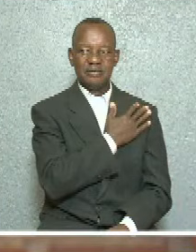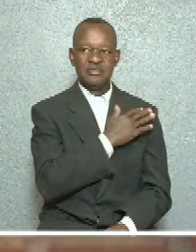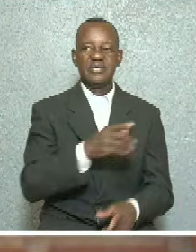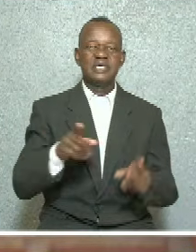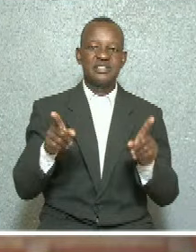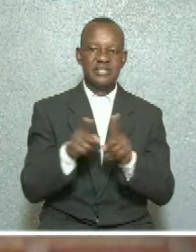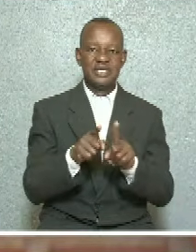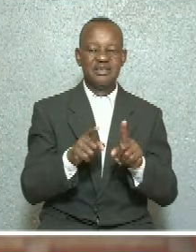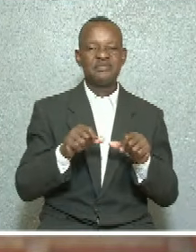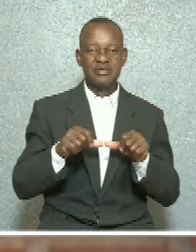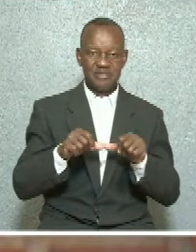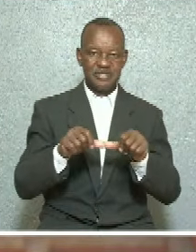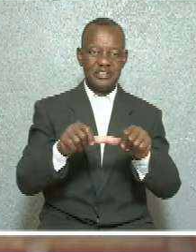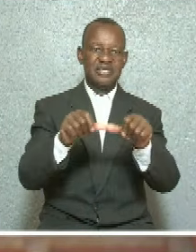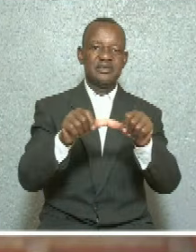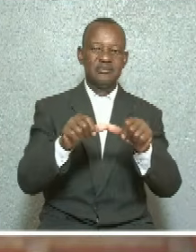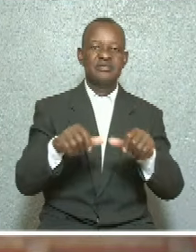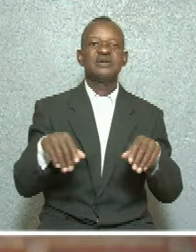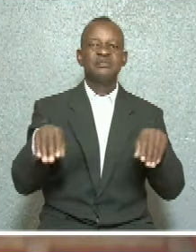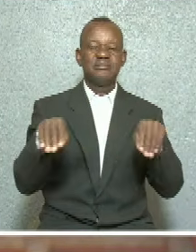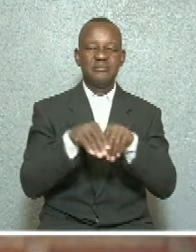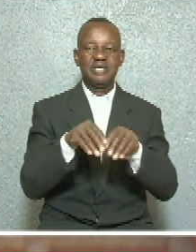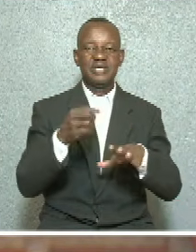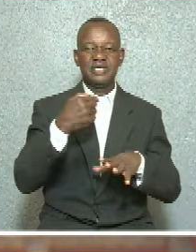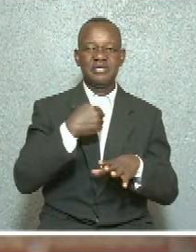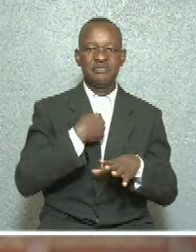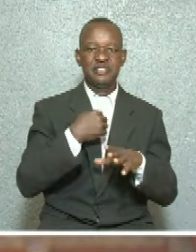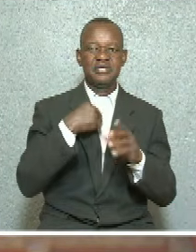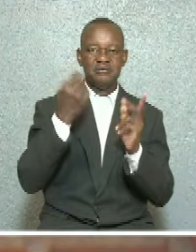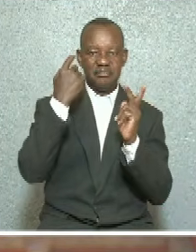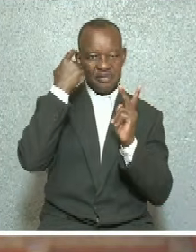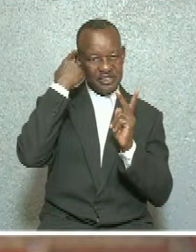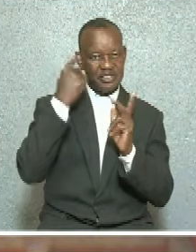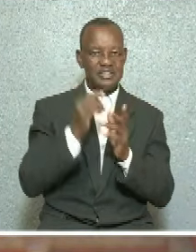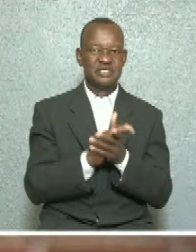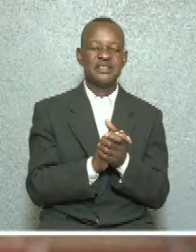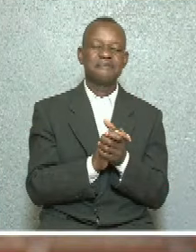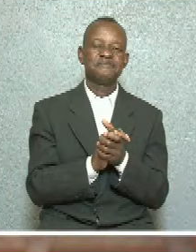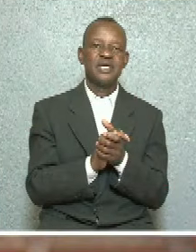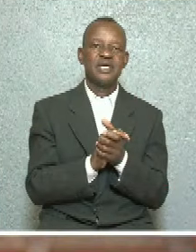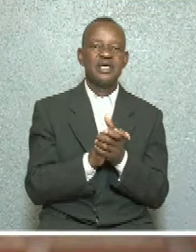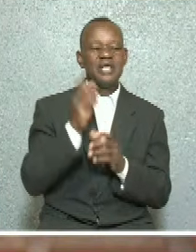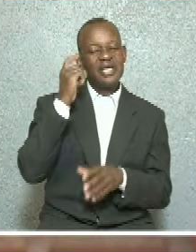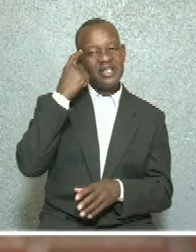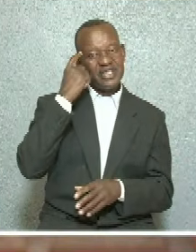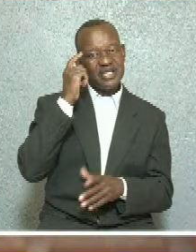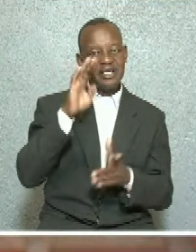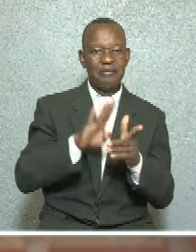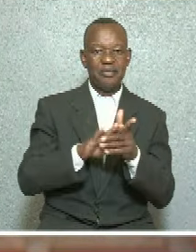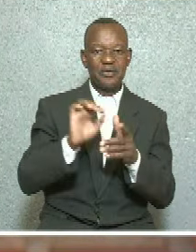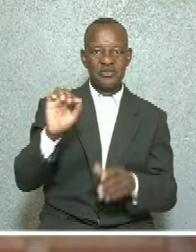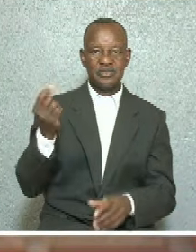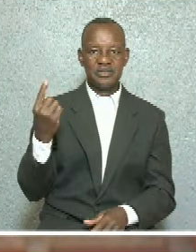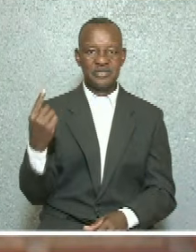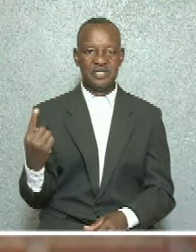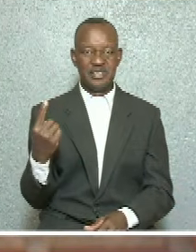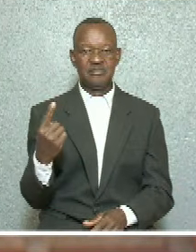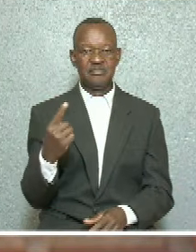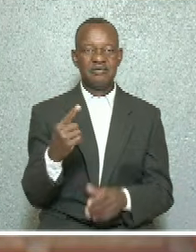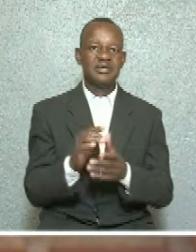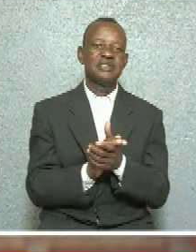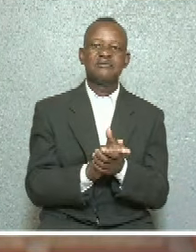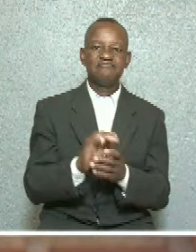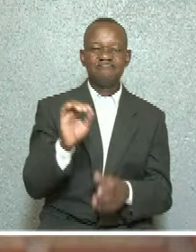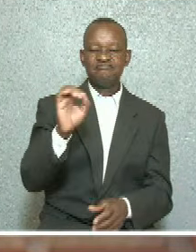minister. So politics is not just about yourself, it's also about how other people trust you with responsibility, because it is